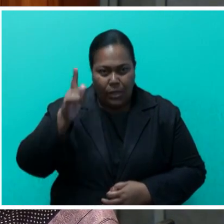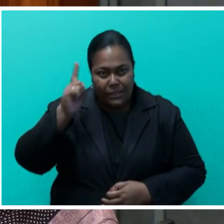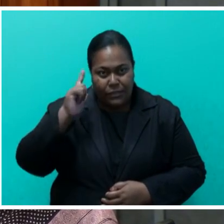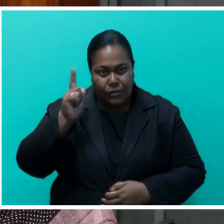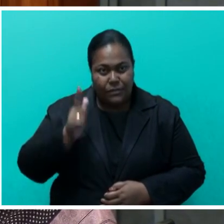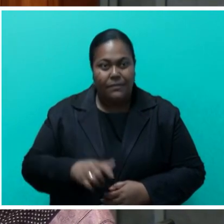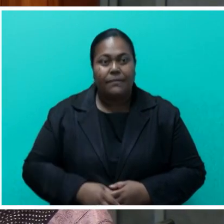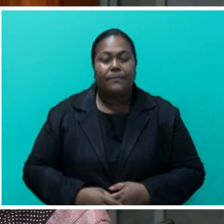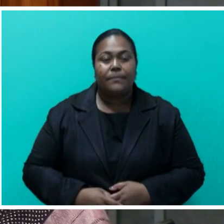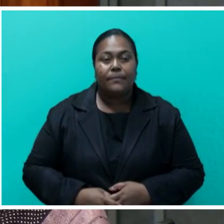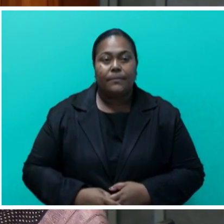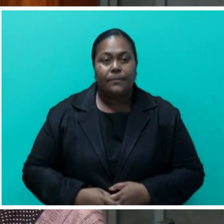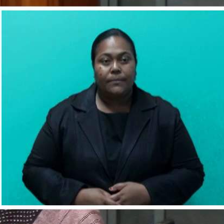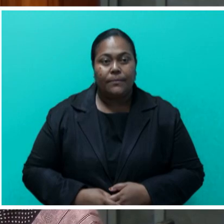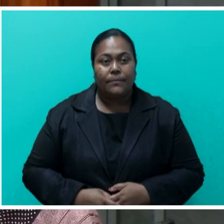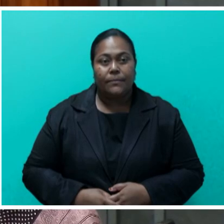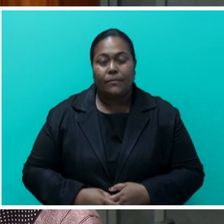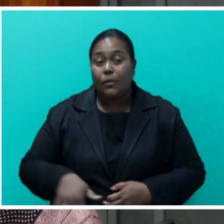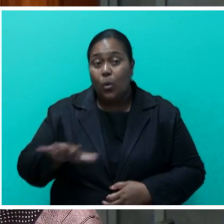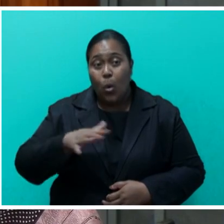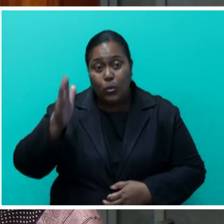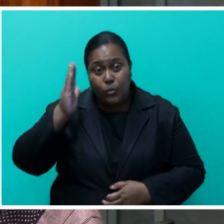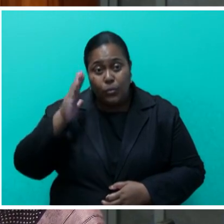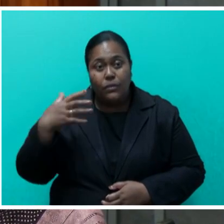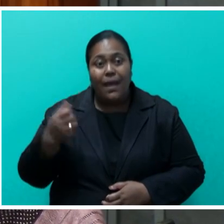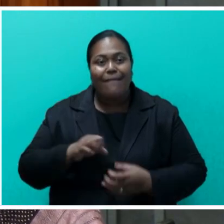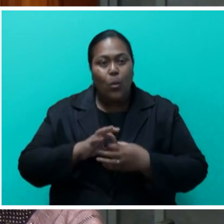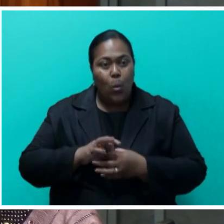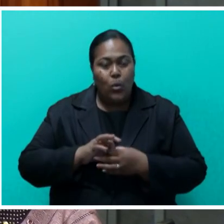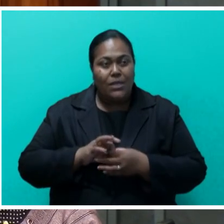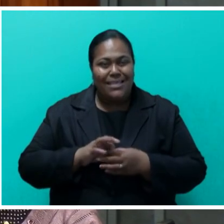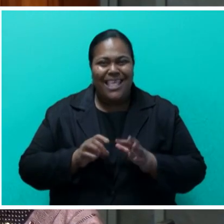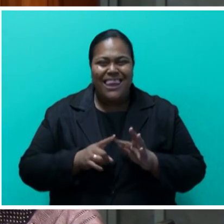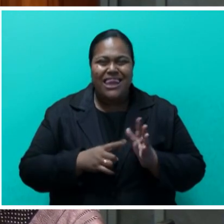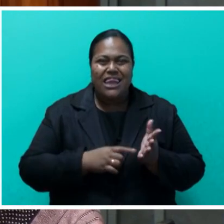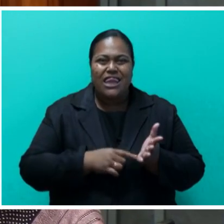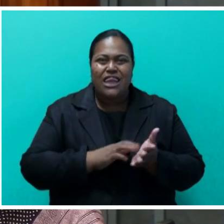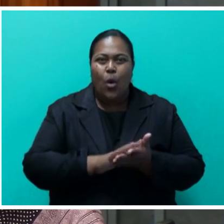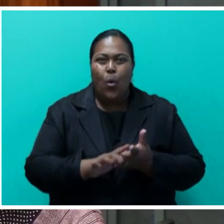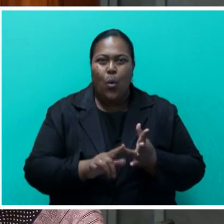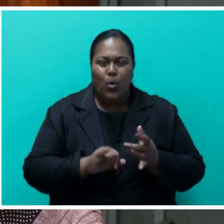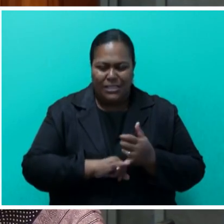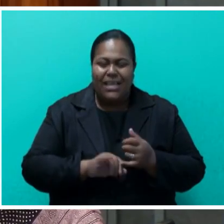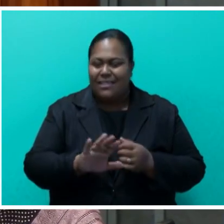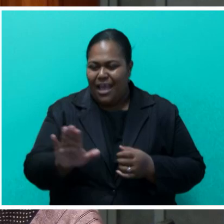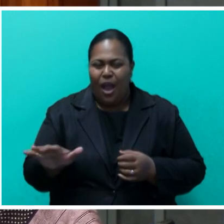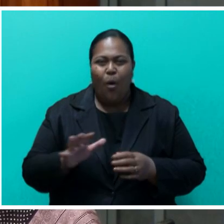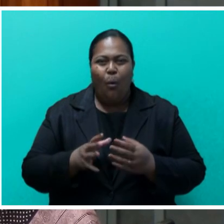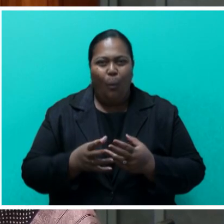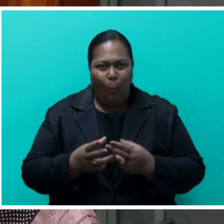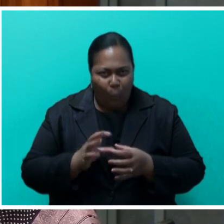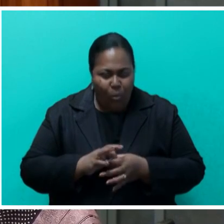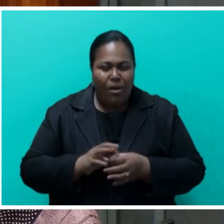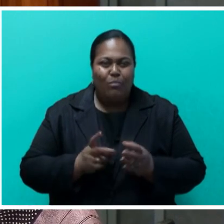sir. Every school has its own unique ethos and programs in place, and their programs